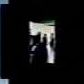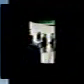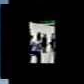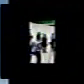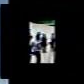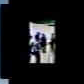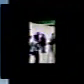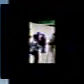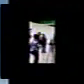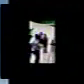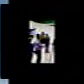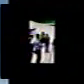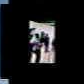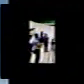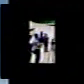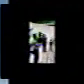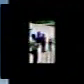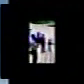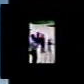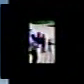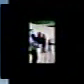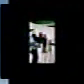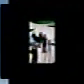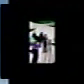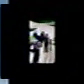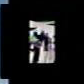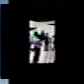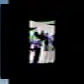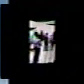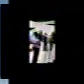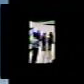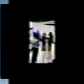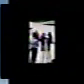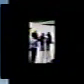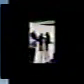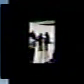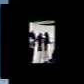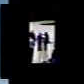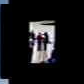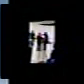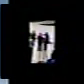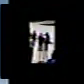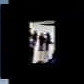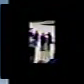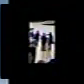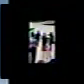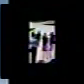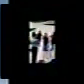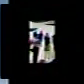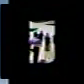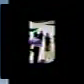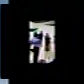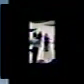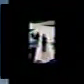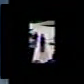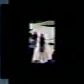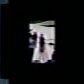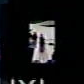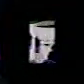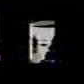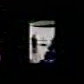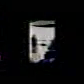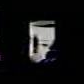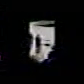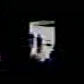in Jesus' name. Put on the whole armor. Put on the whole armor of God. For we wrestle not against flesh and